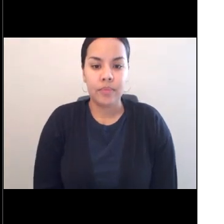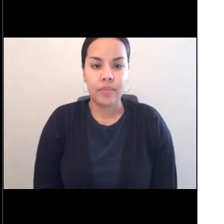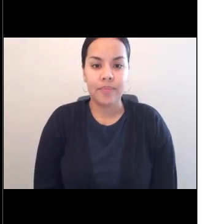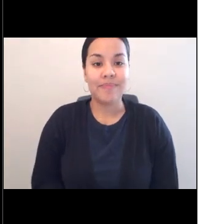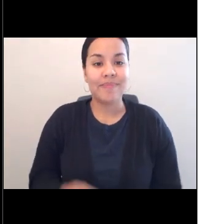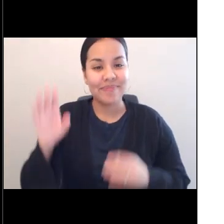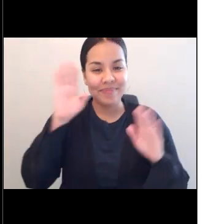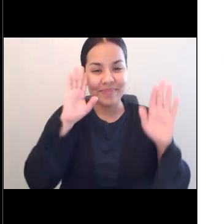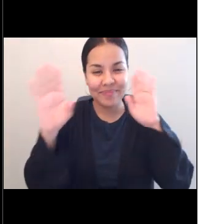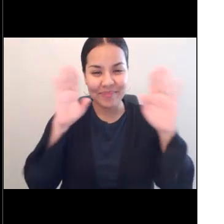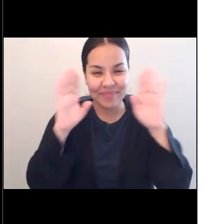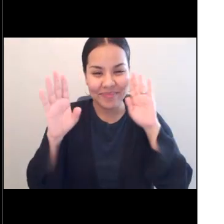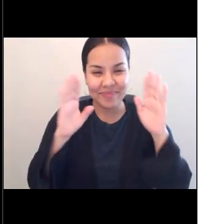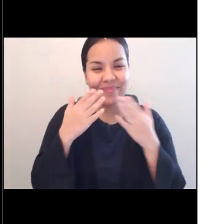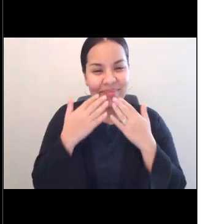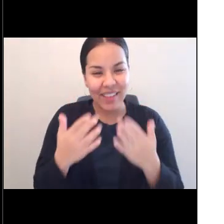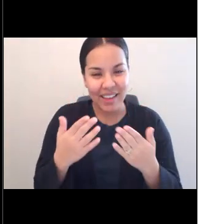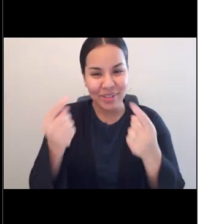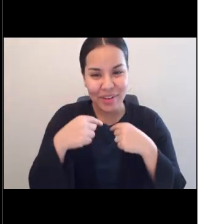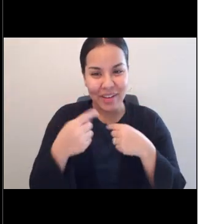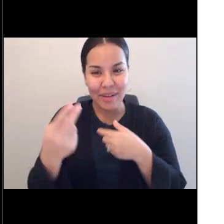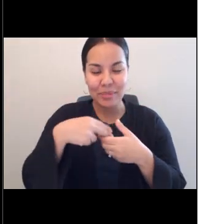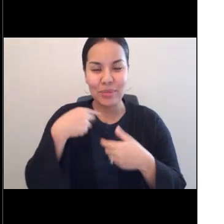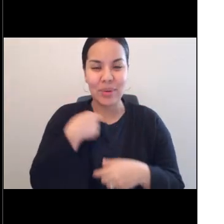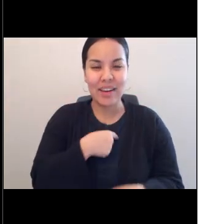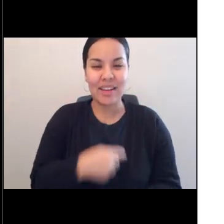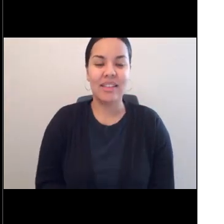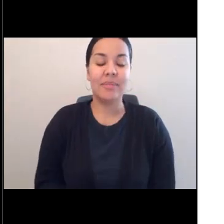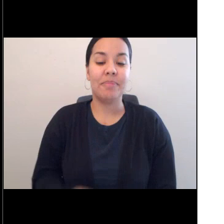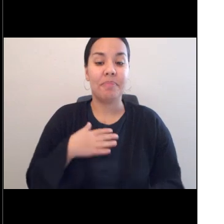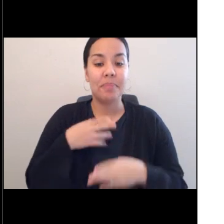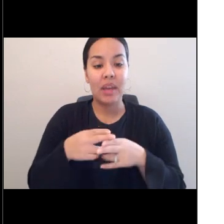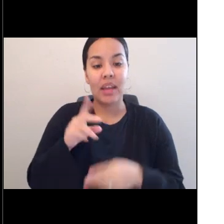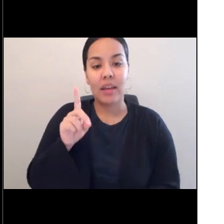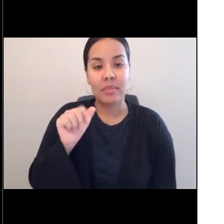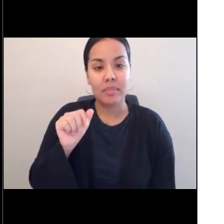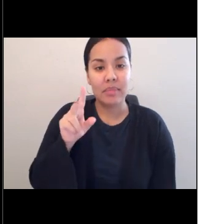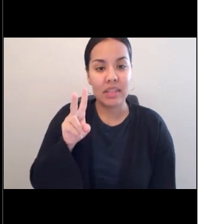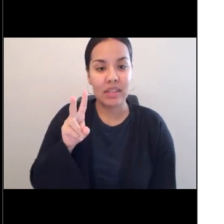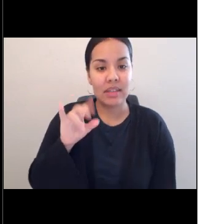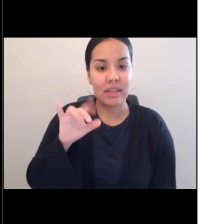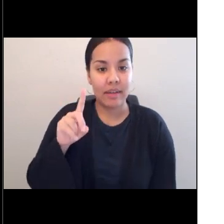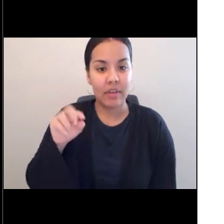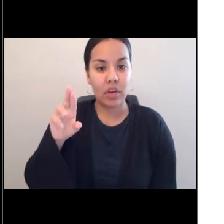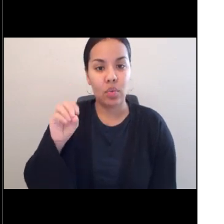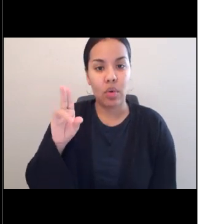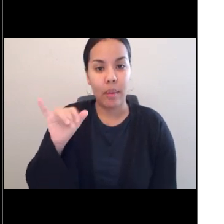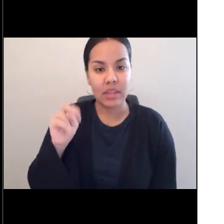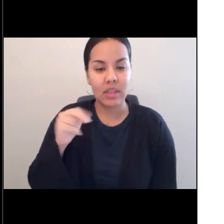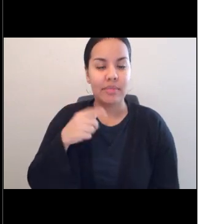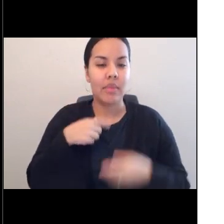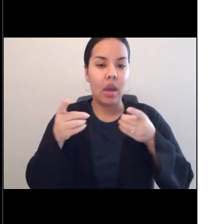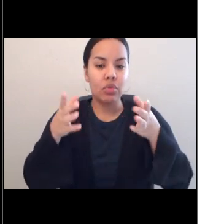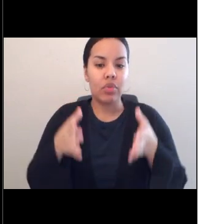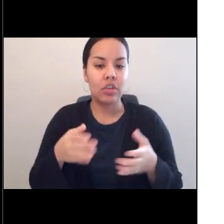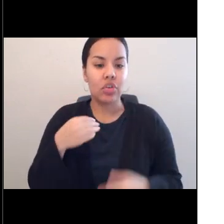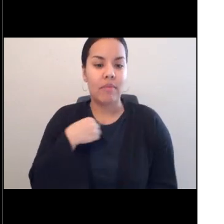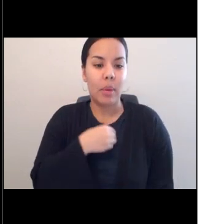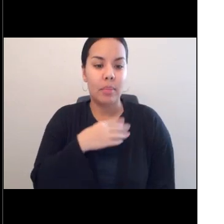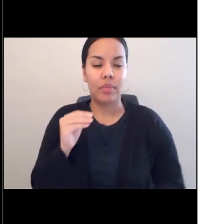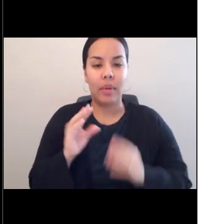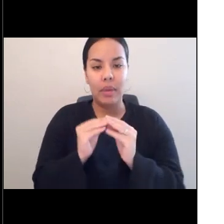Hello, everyone, and thank you for joining us. My name is David Robinson. I'm the Director of Membership and Meetings for the Linguistic